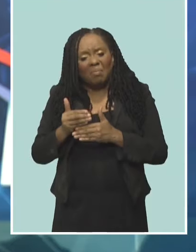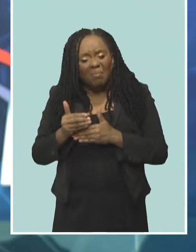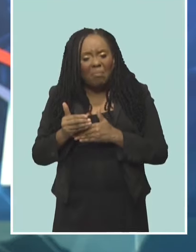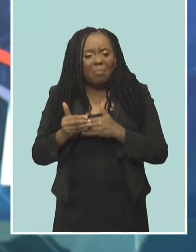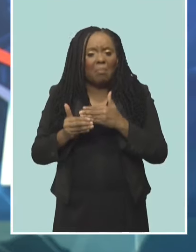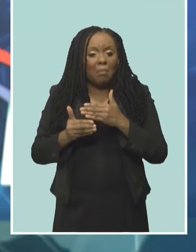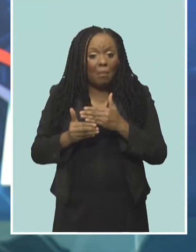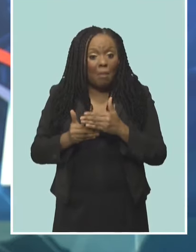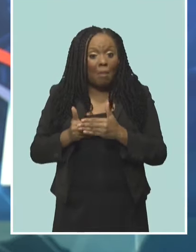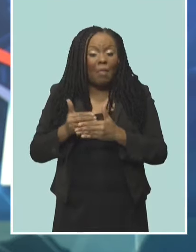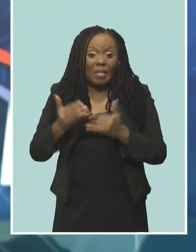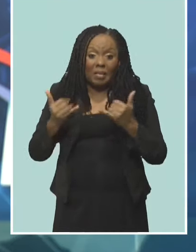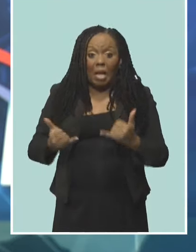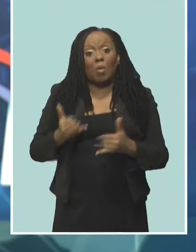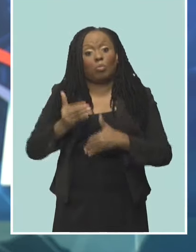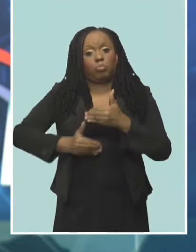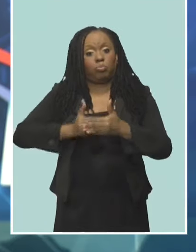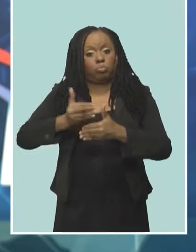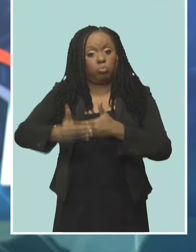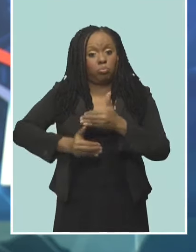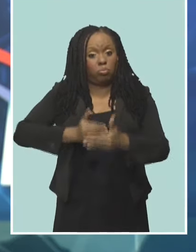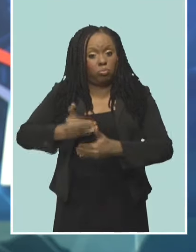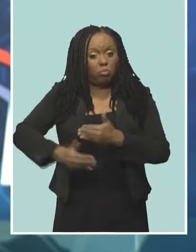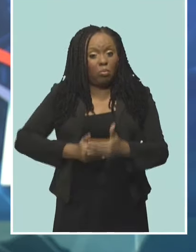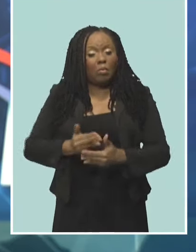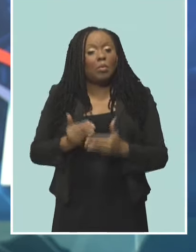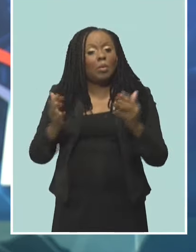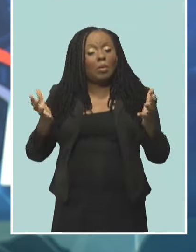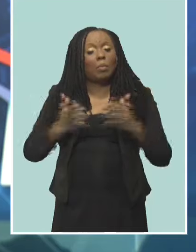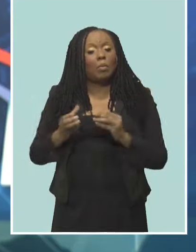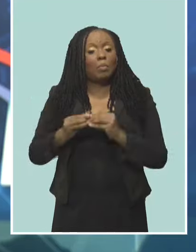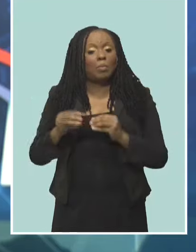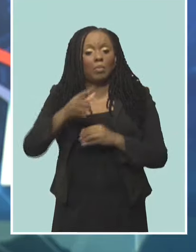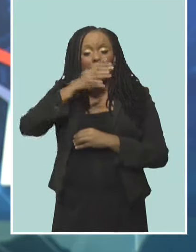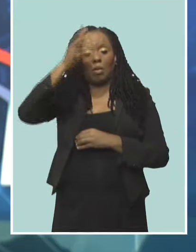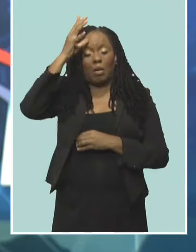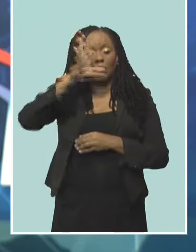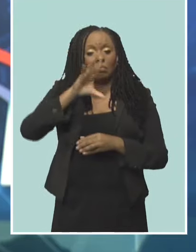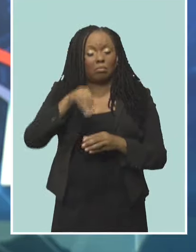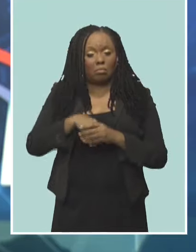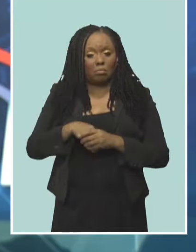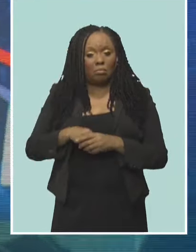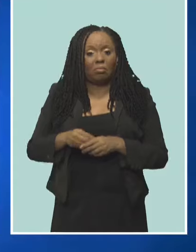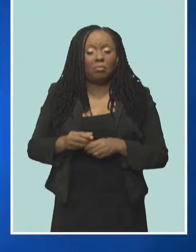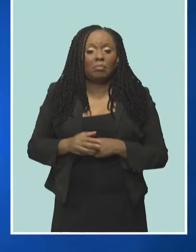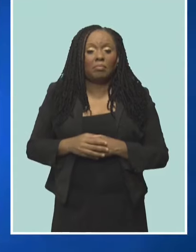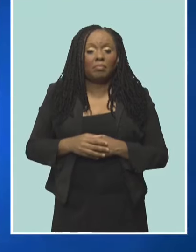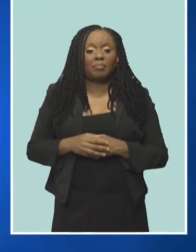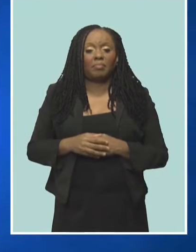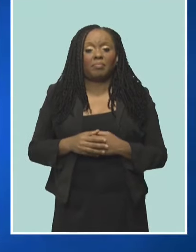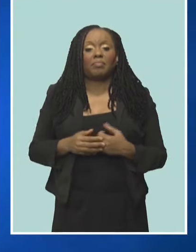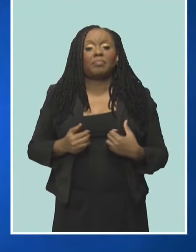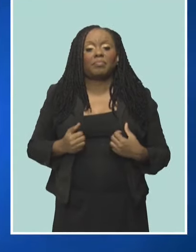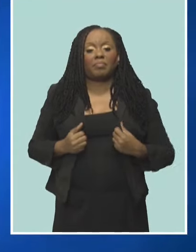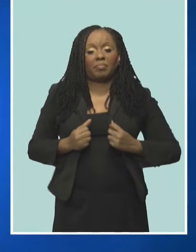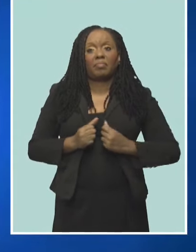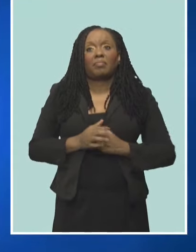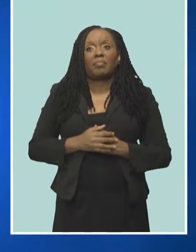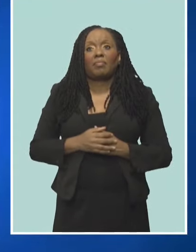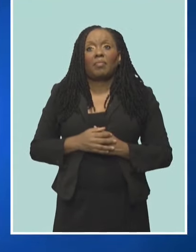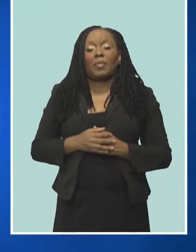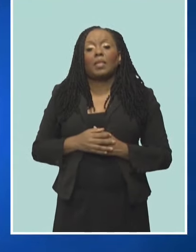gaining traction with parents. However, he has made a call for more parents to show interest. It started a little slow,